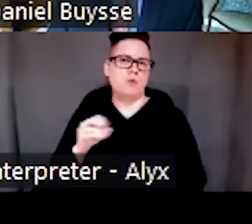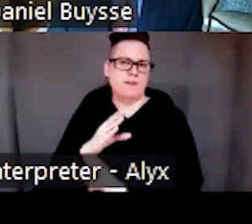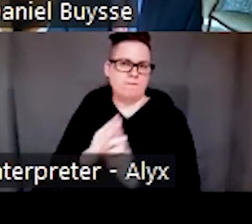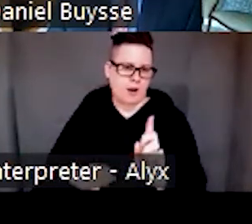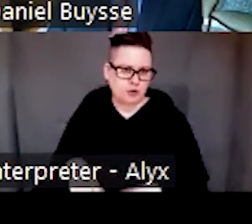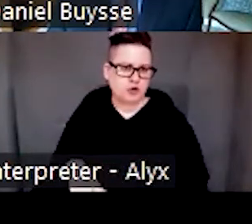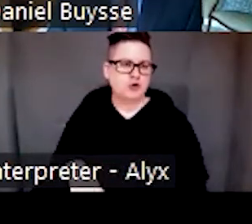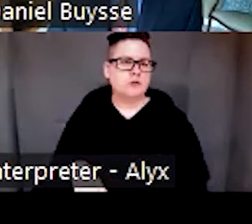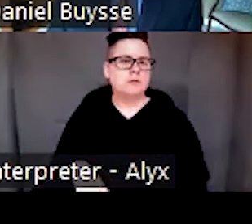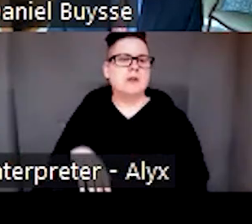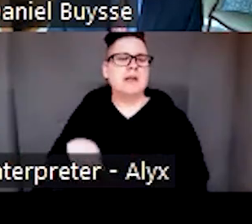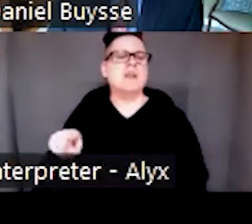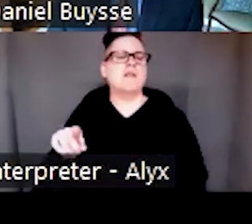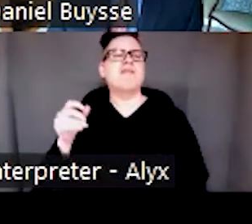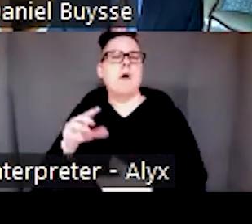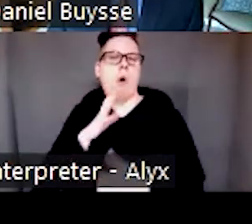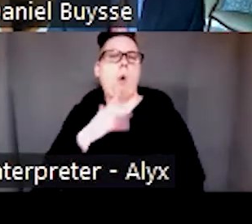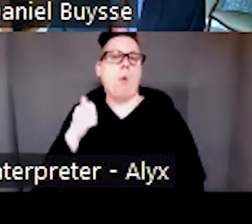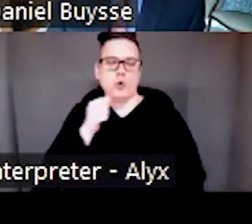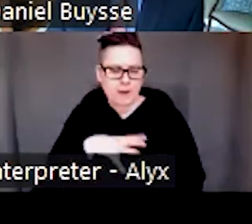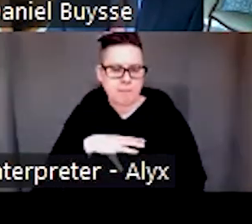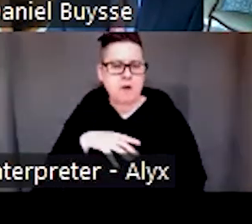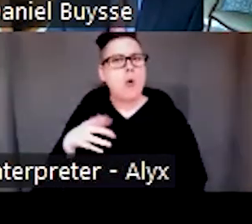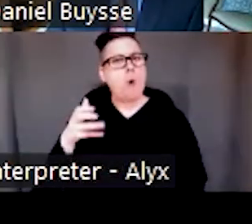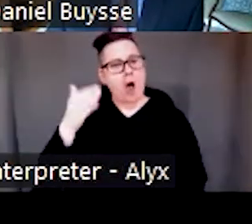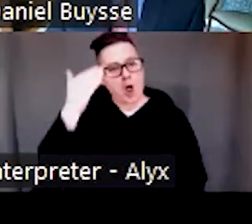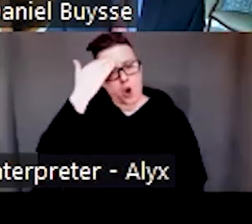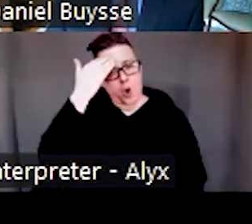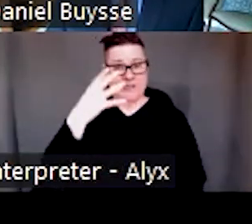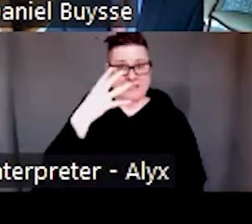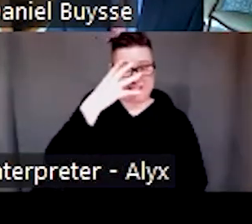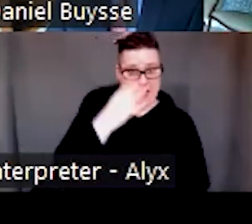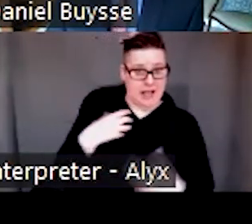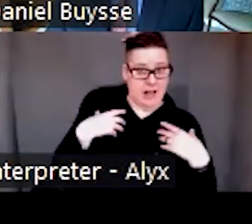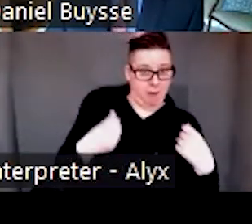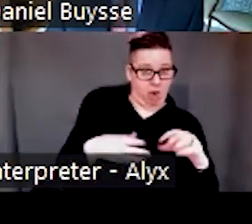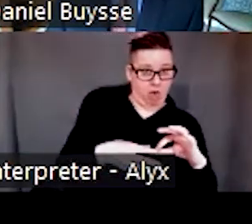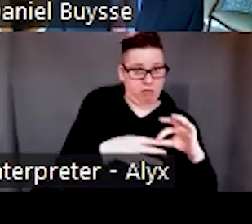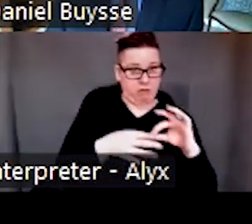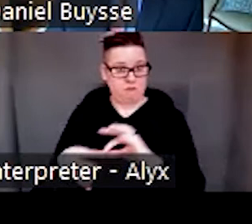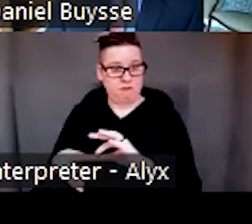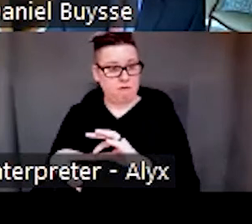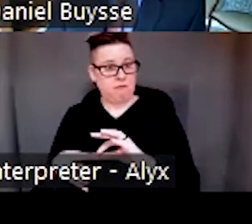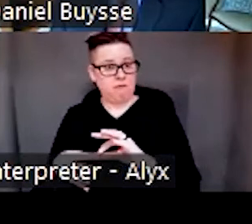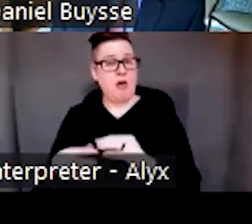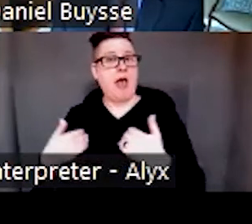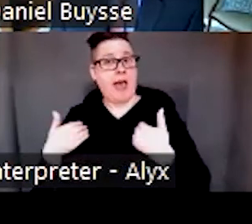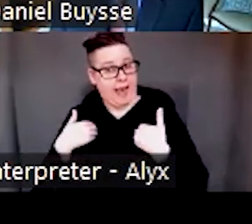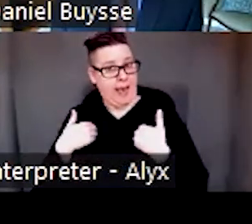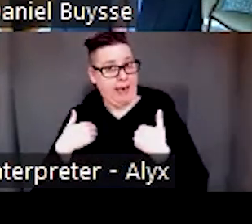Dr. Furihata was interested in knowing whether multidimensional sleep health might relate to the concurrent presence